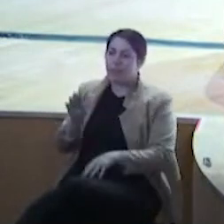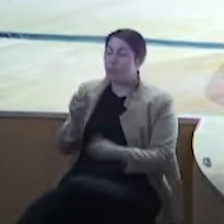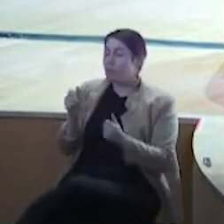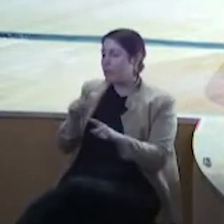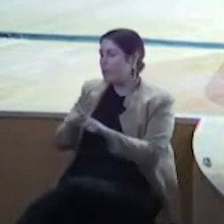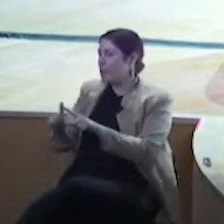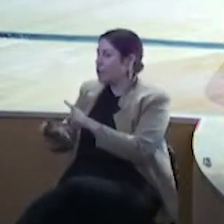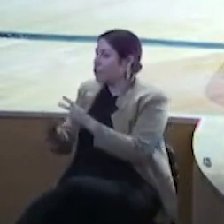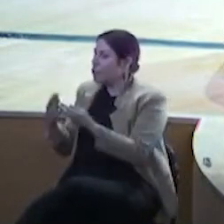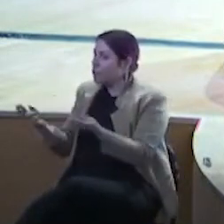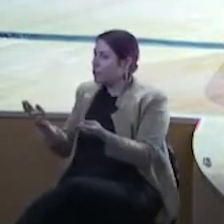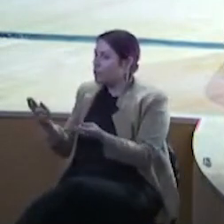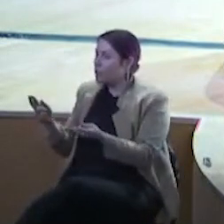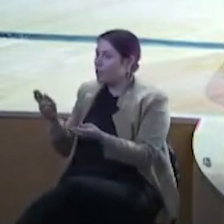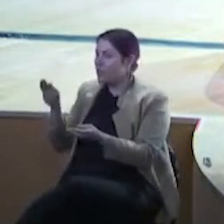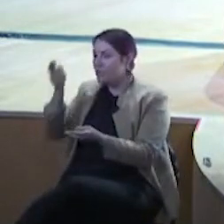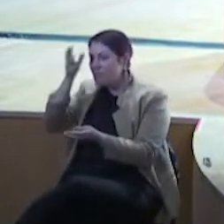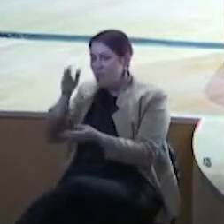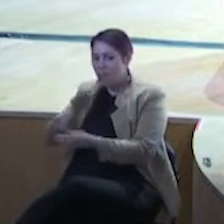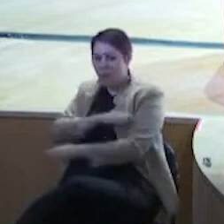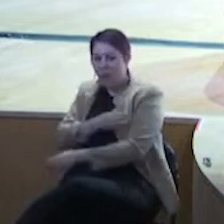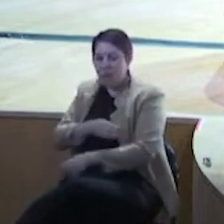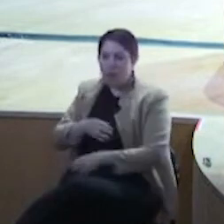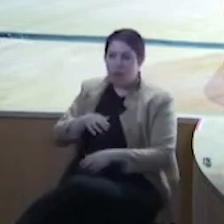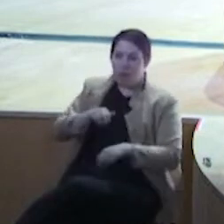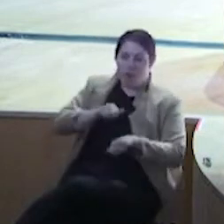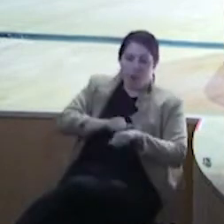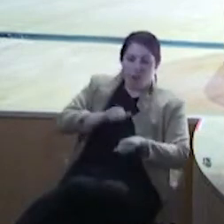manpower, concrete, engineering,